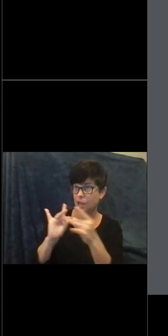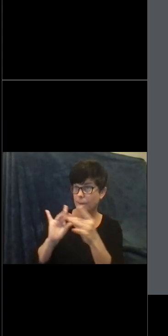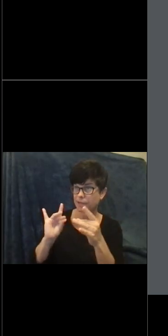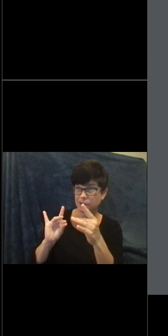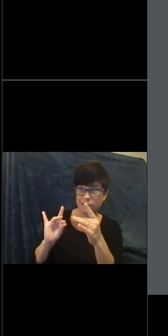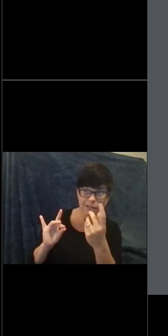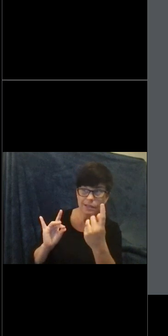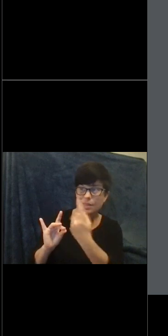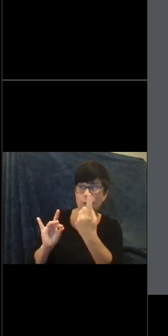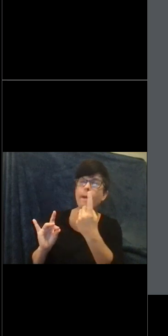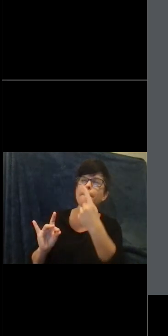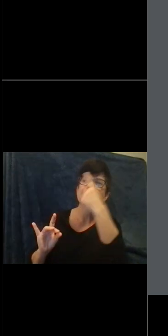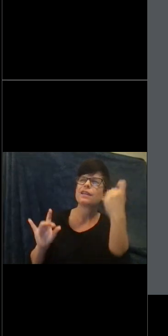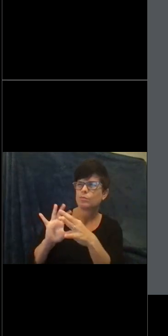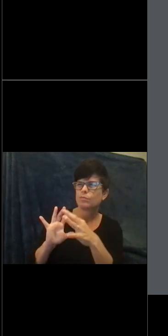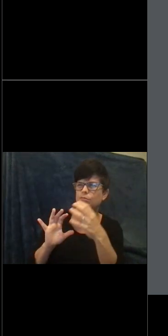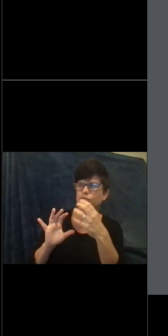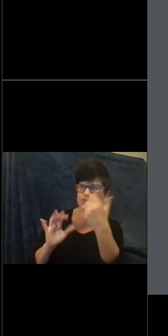lost connection?